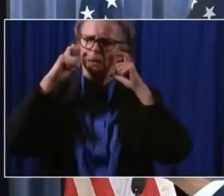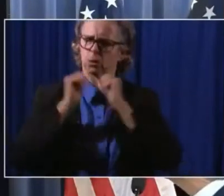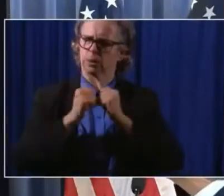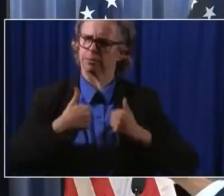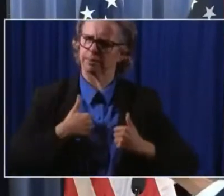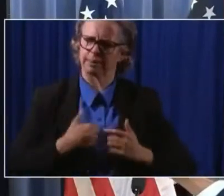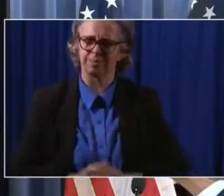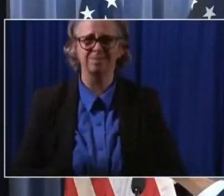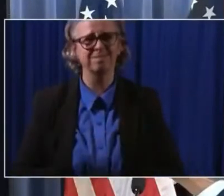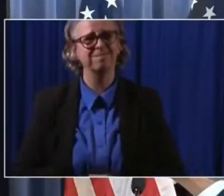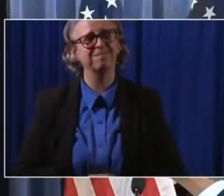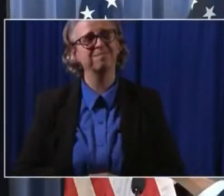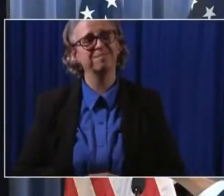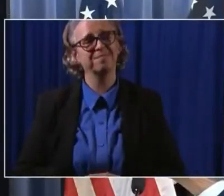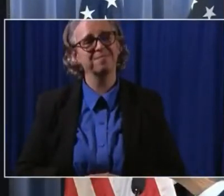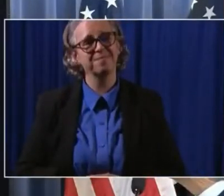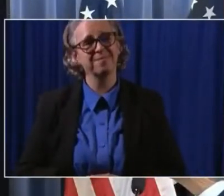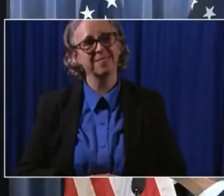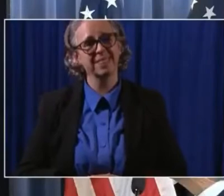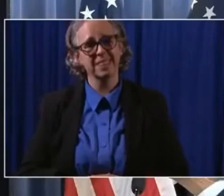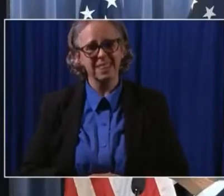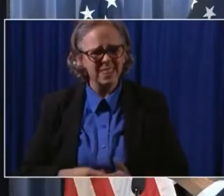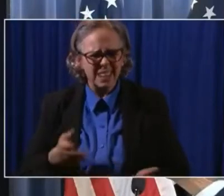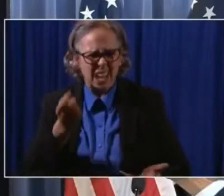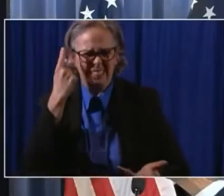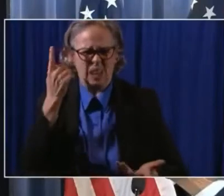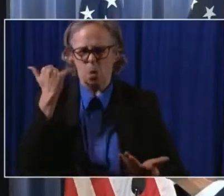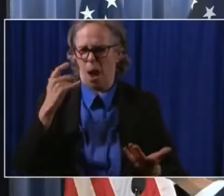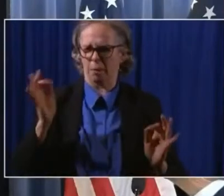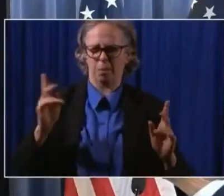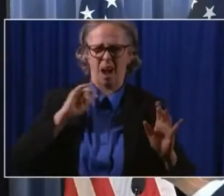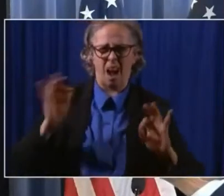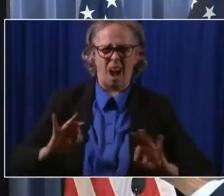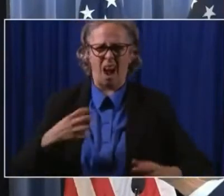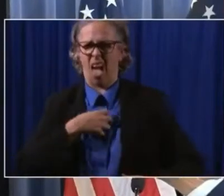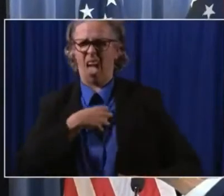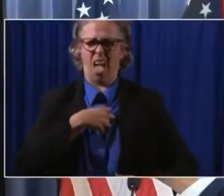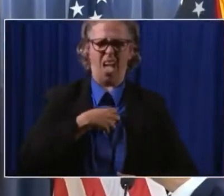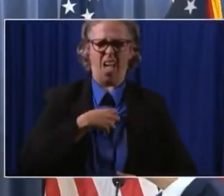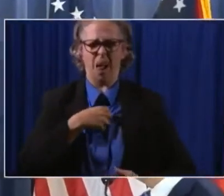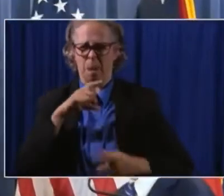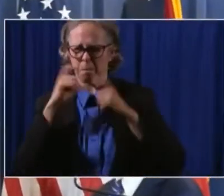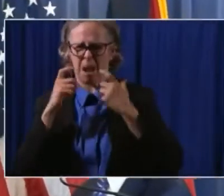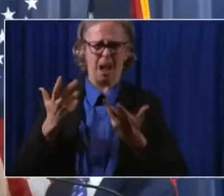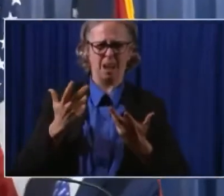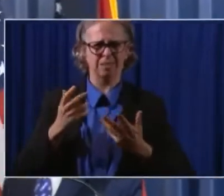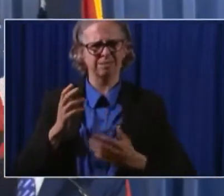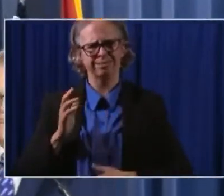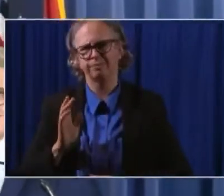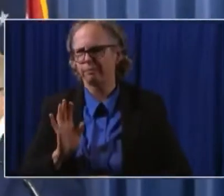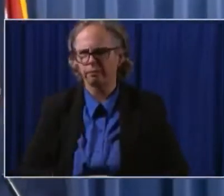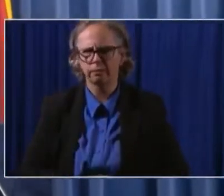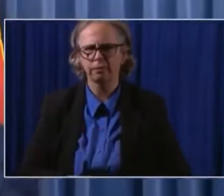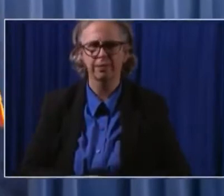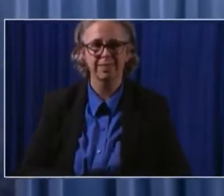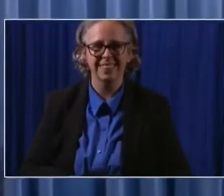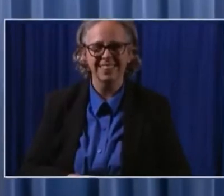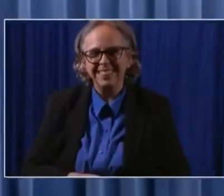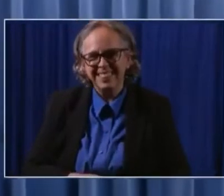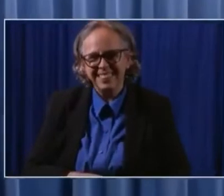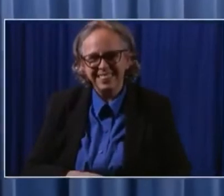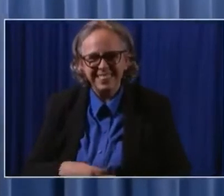I really don't know what the big deal is. All right. Those